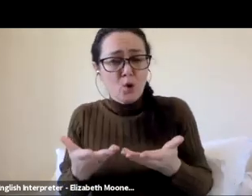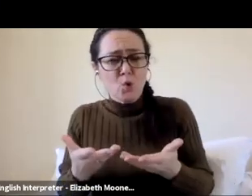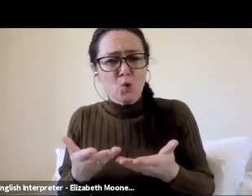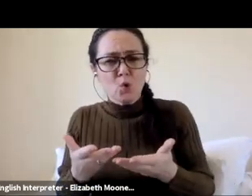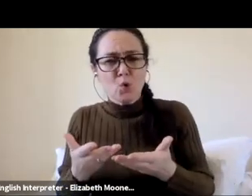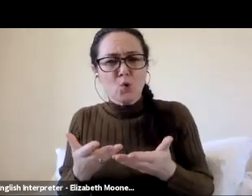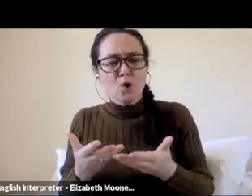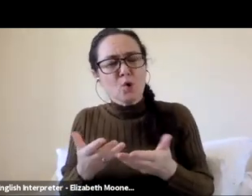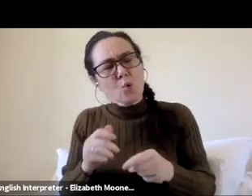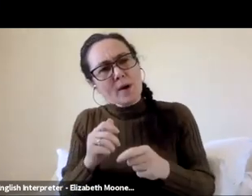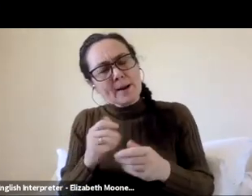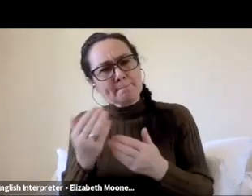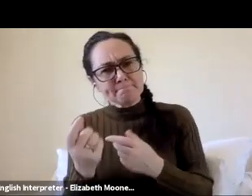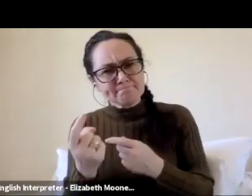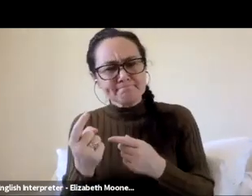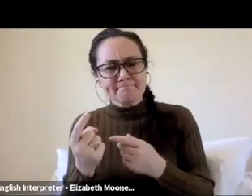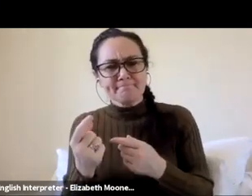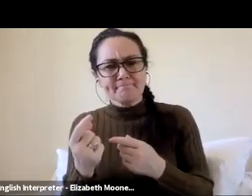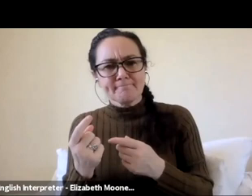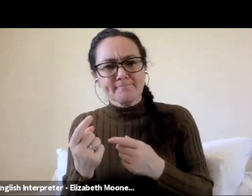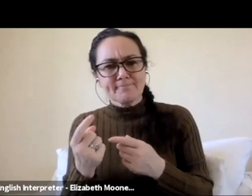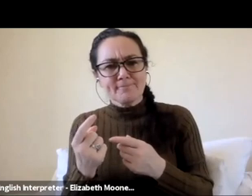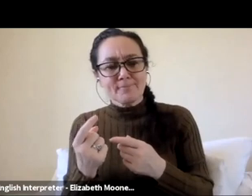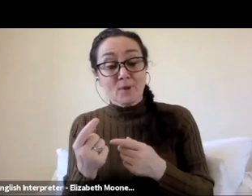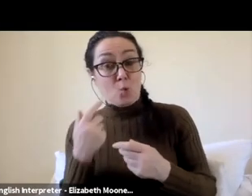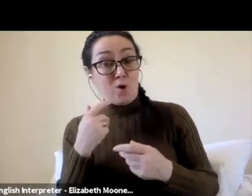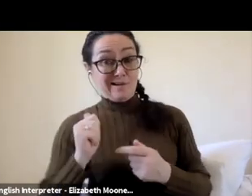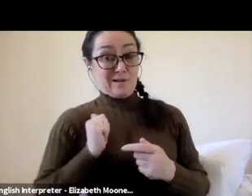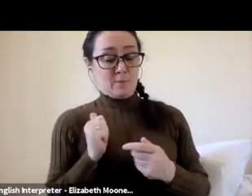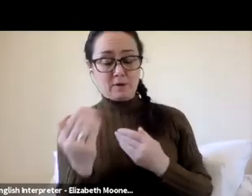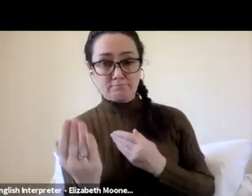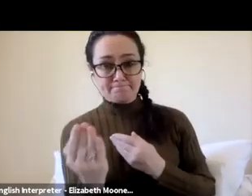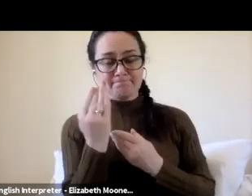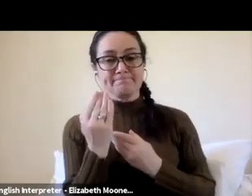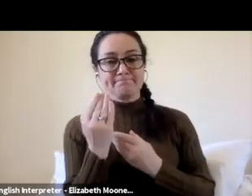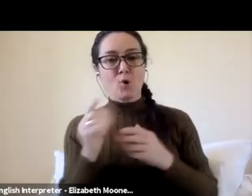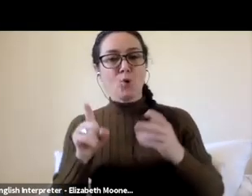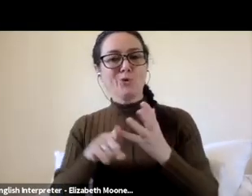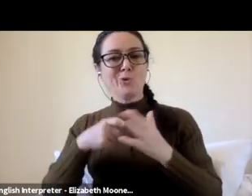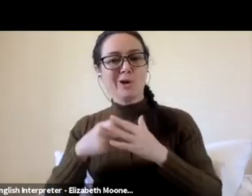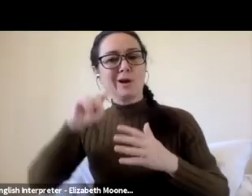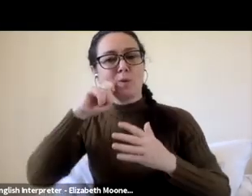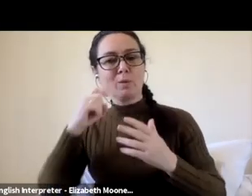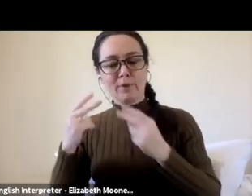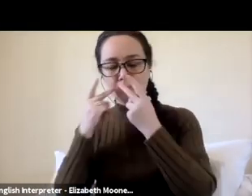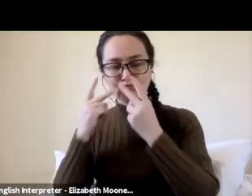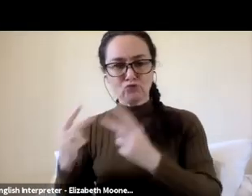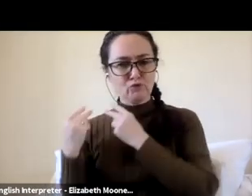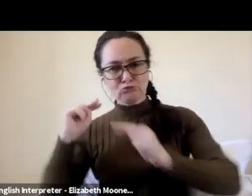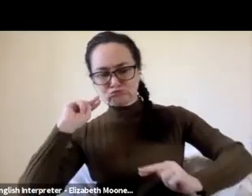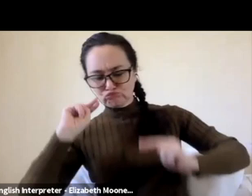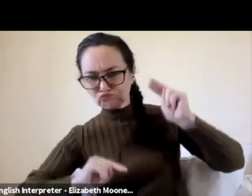getting closer to the review of your country. In this phase, it can be